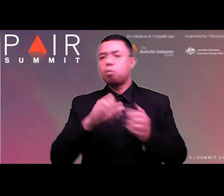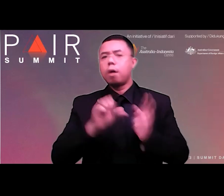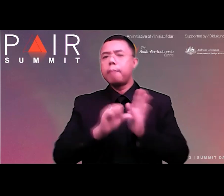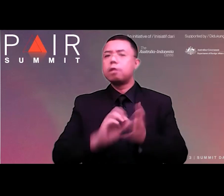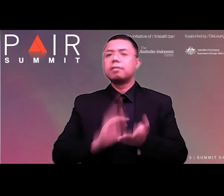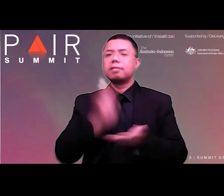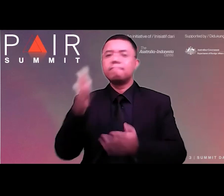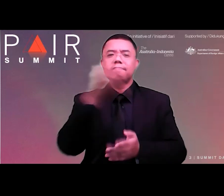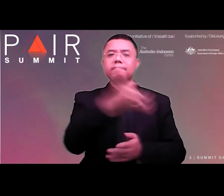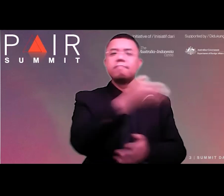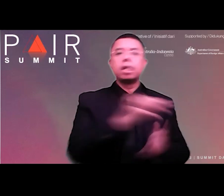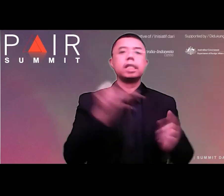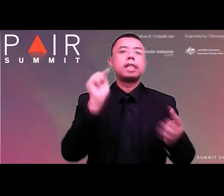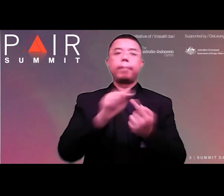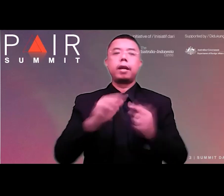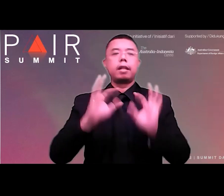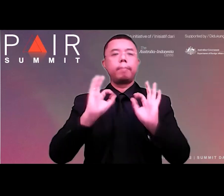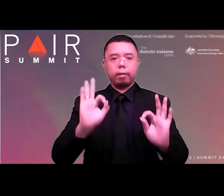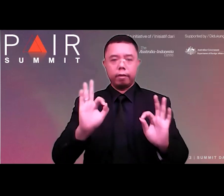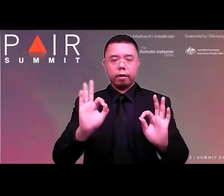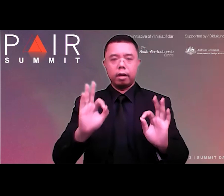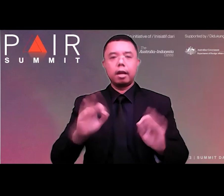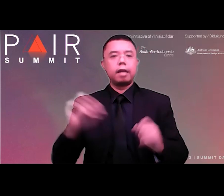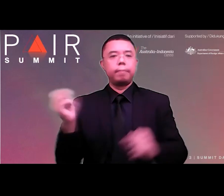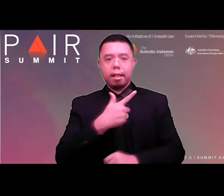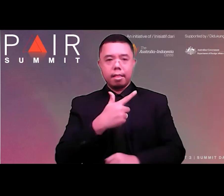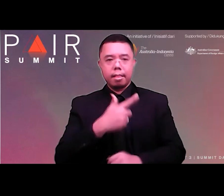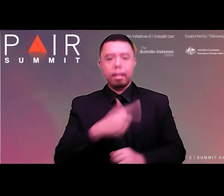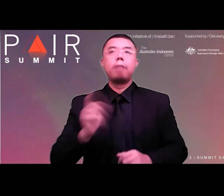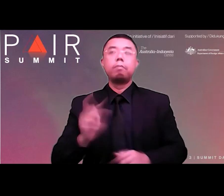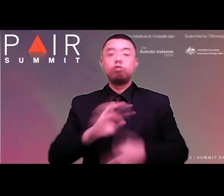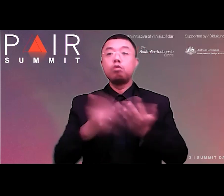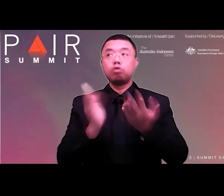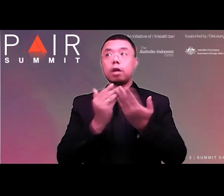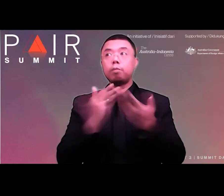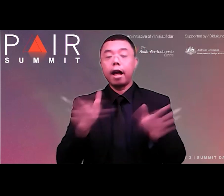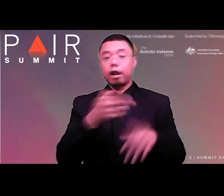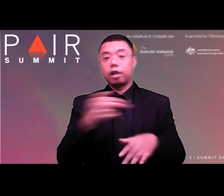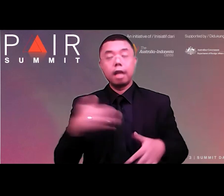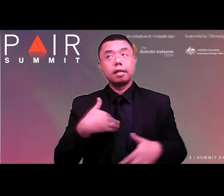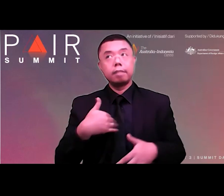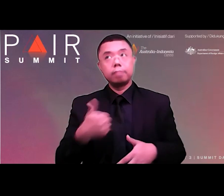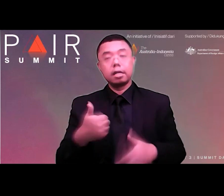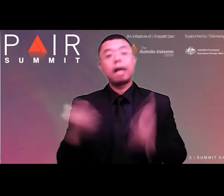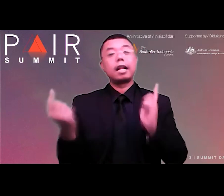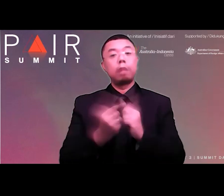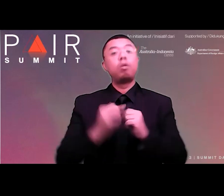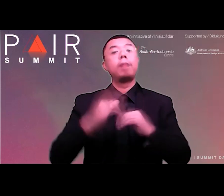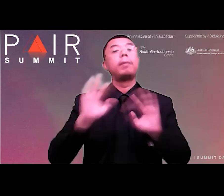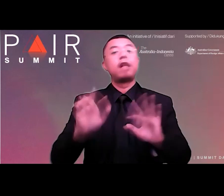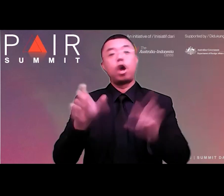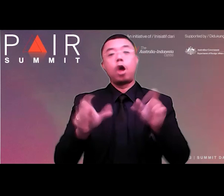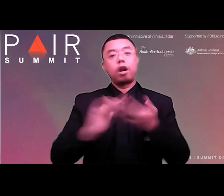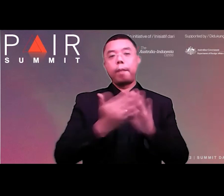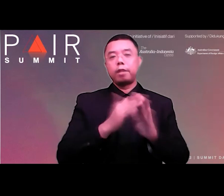As things begin to open up here in Indonesia, I've been able to get out to meet more people and communities across Indonesia to see the difference